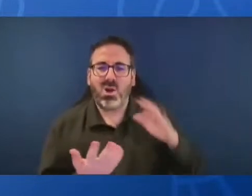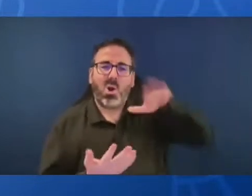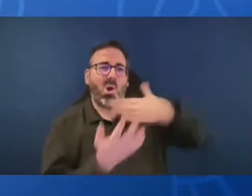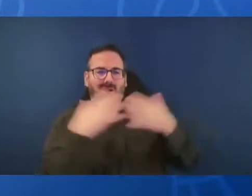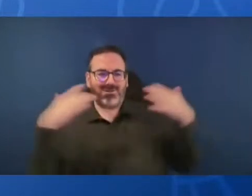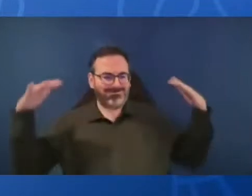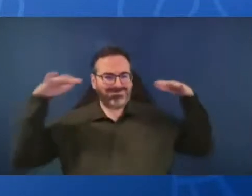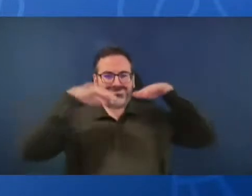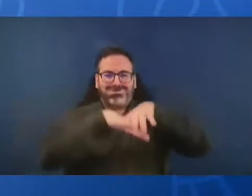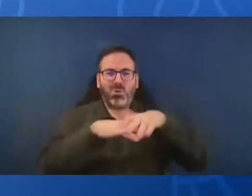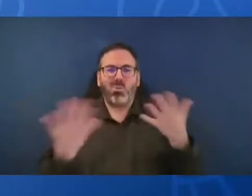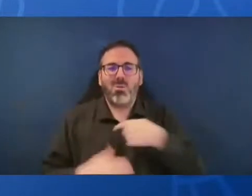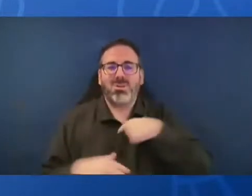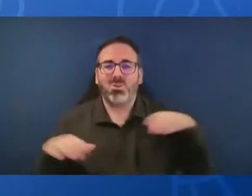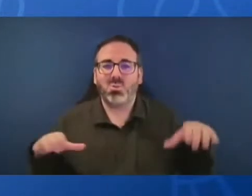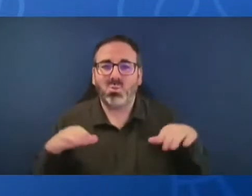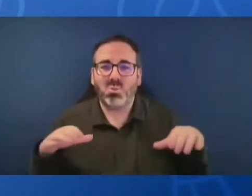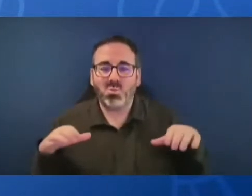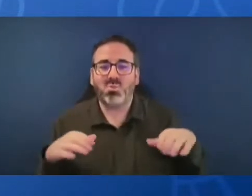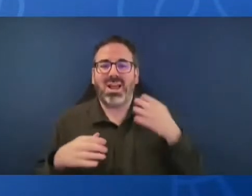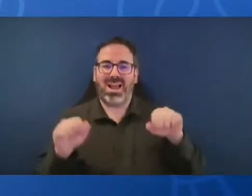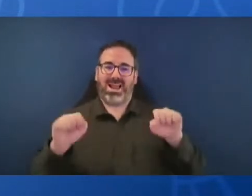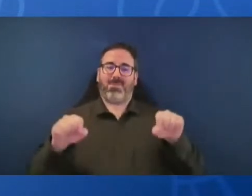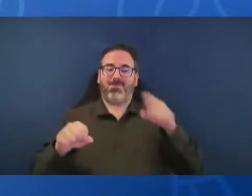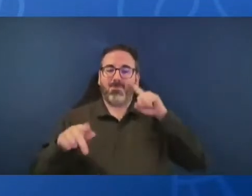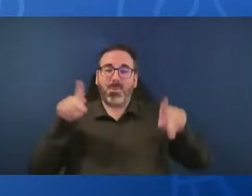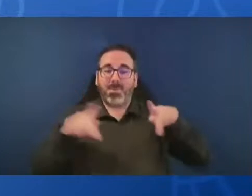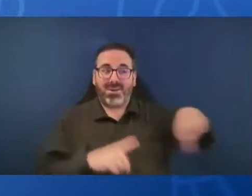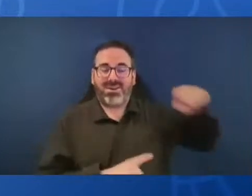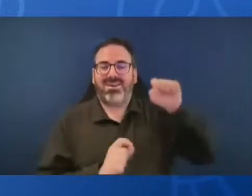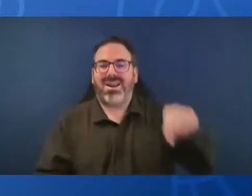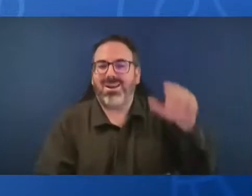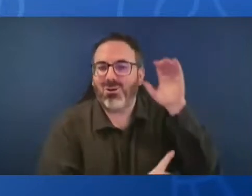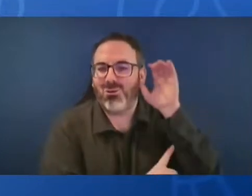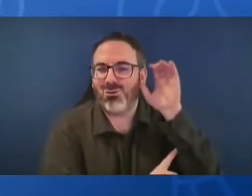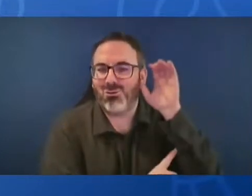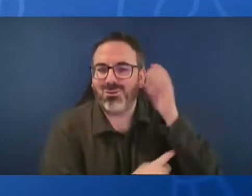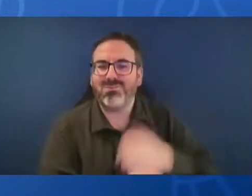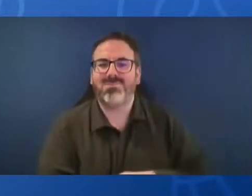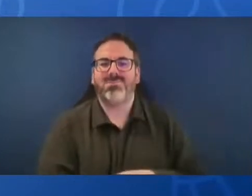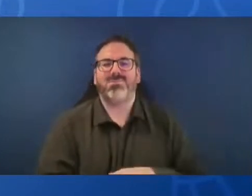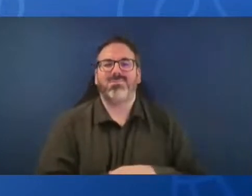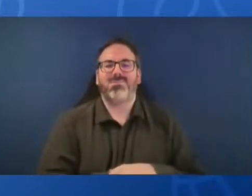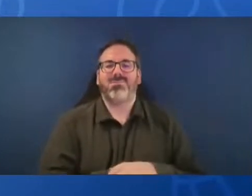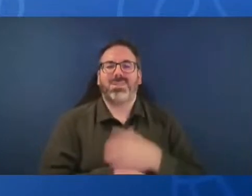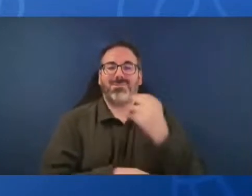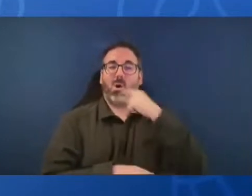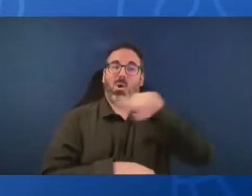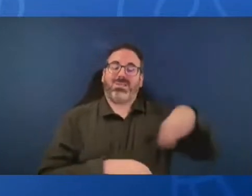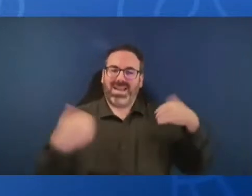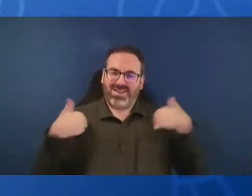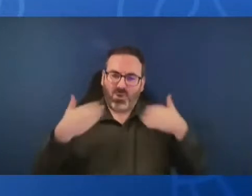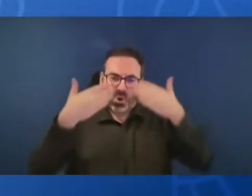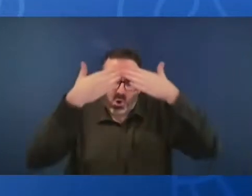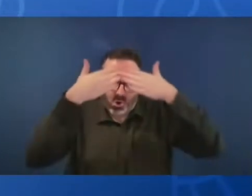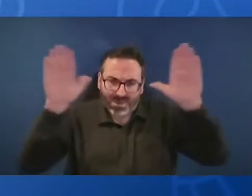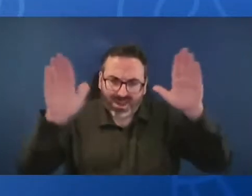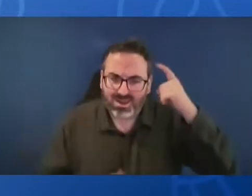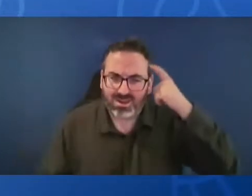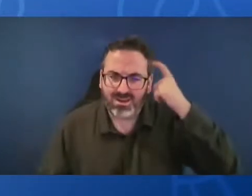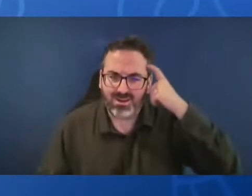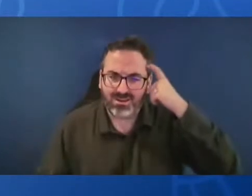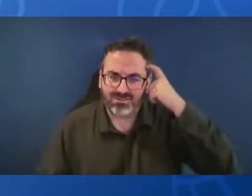heard and for all of us to have an open mind. That is what Marco Rubio brings to this debate, especially in Europe where there are